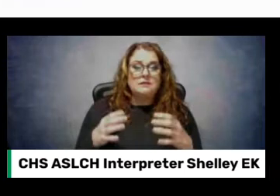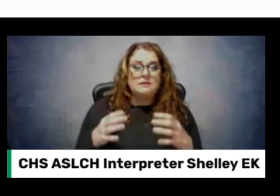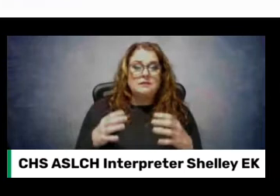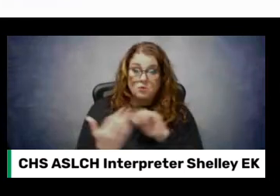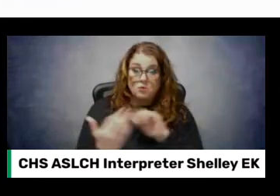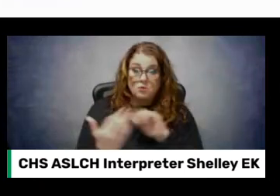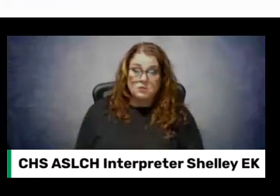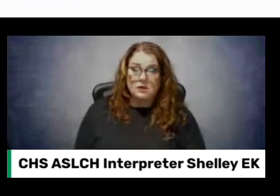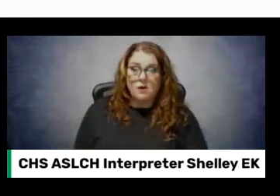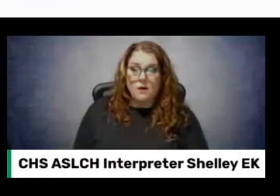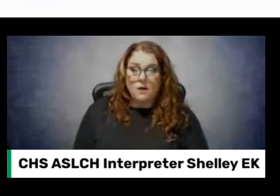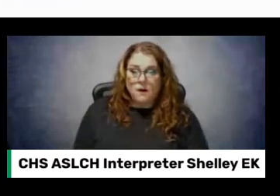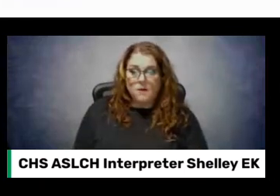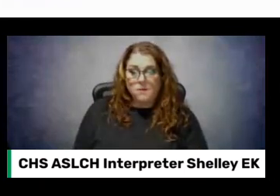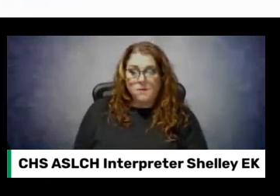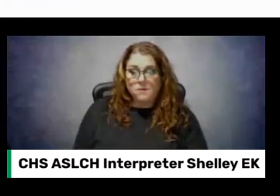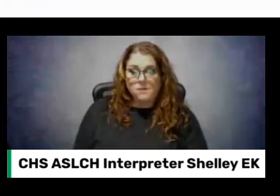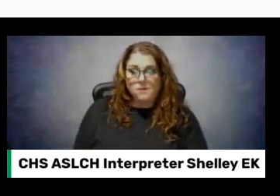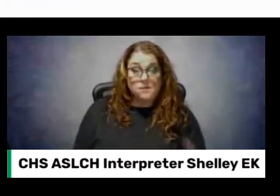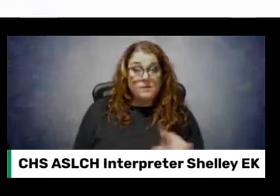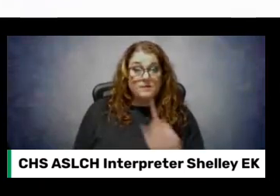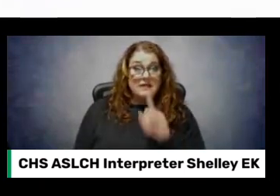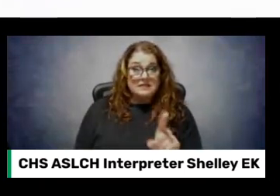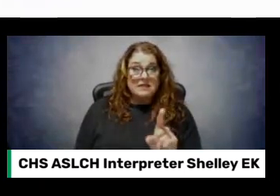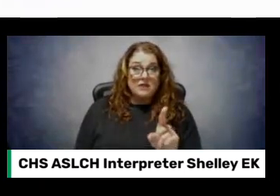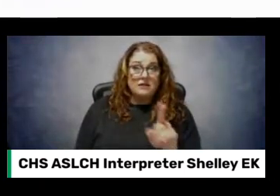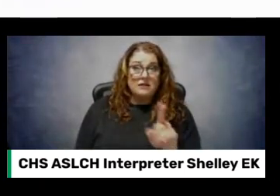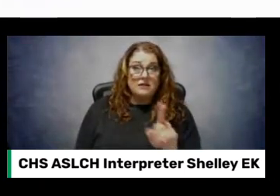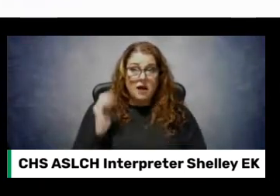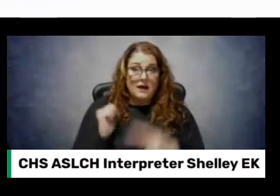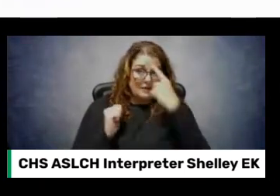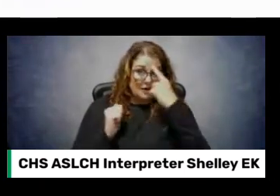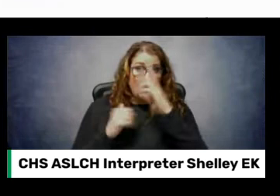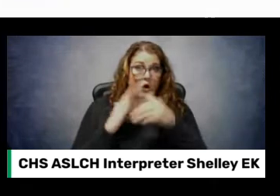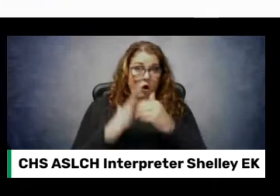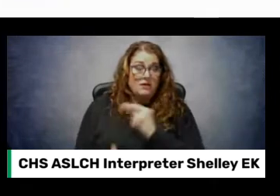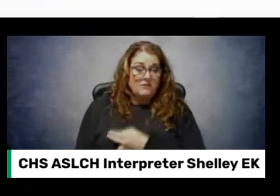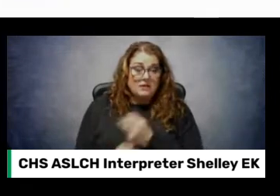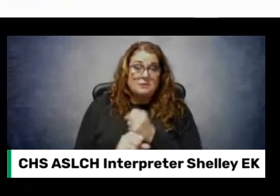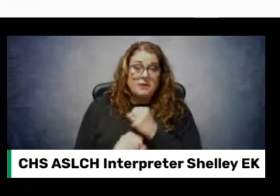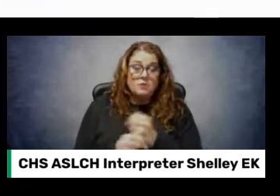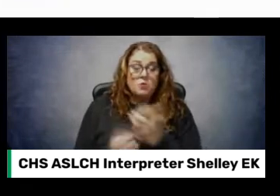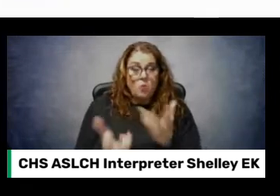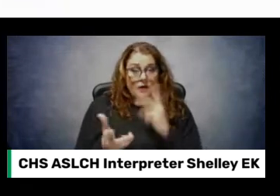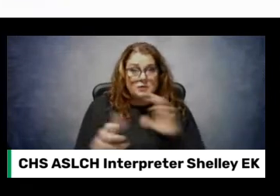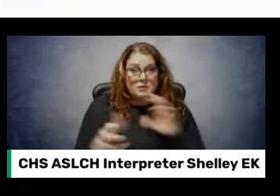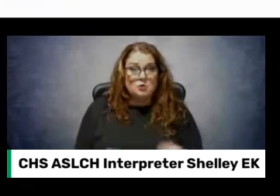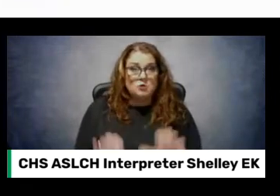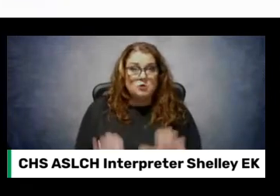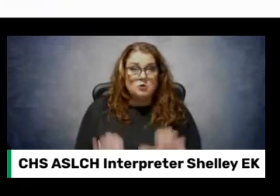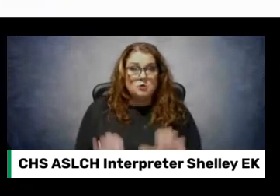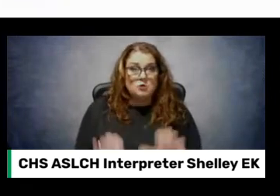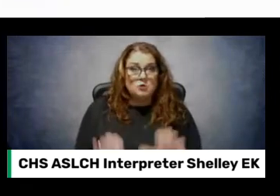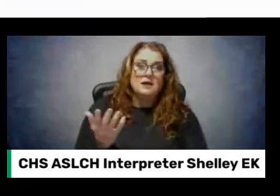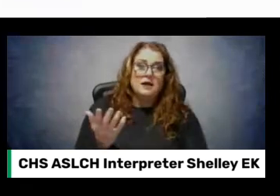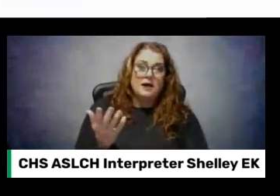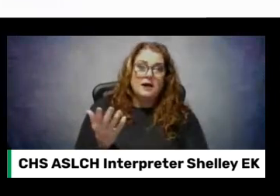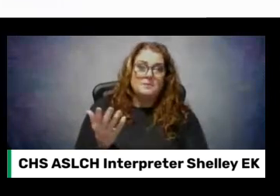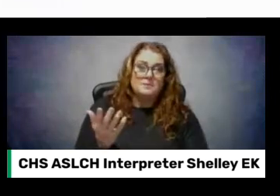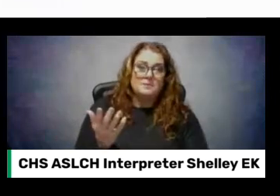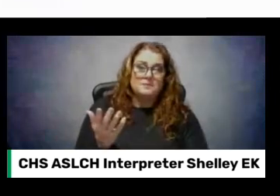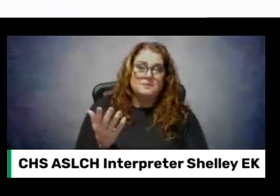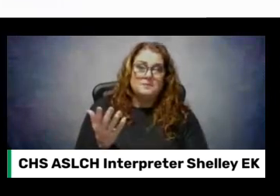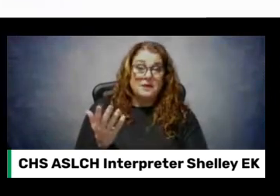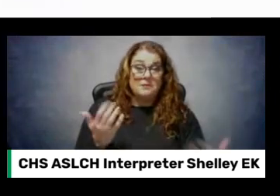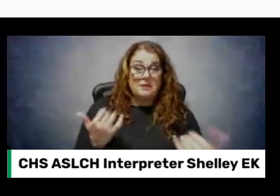approach. And that is definitely what I think all of us have been craving to do, and to be at this stage in history where